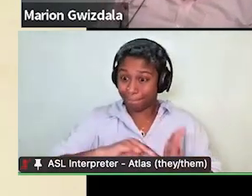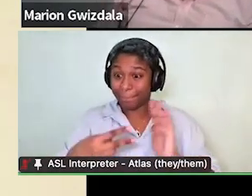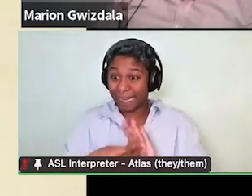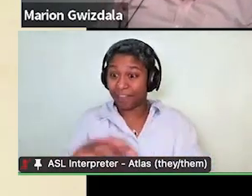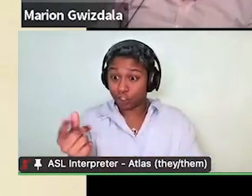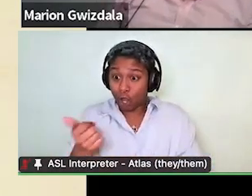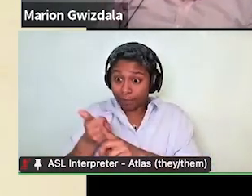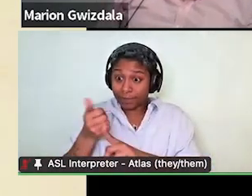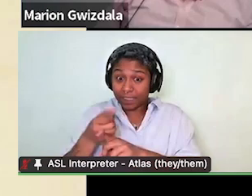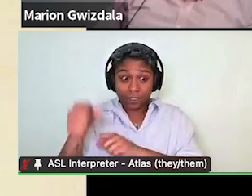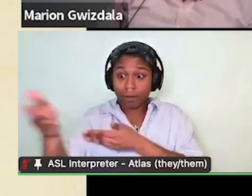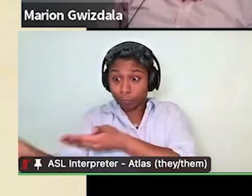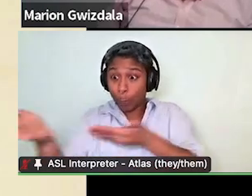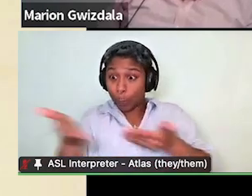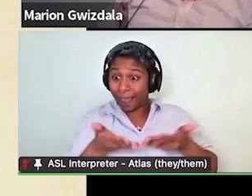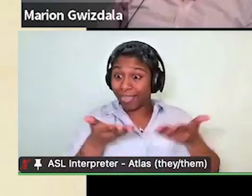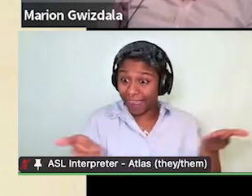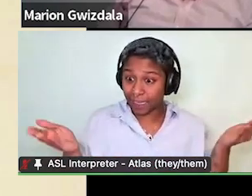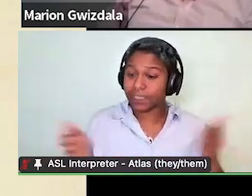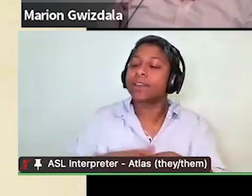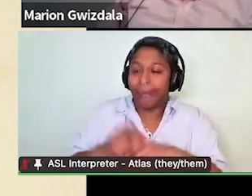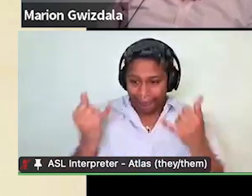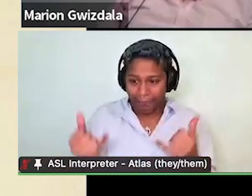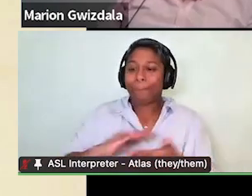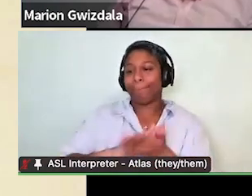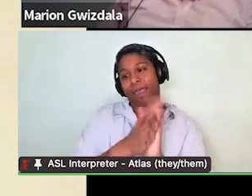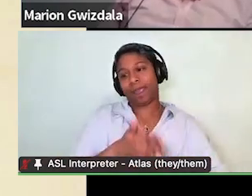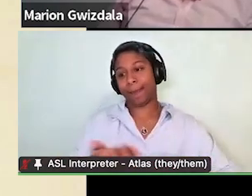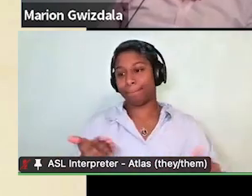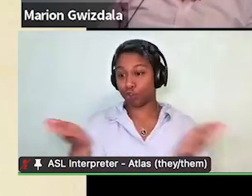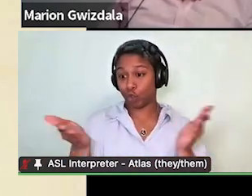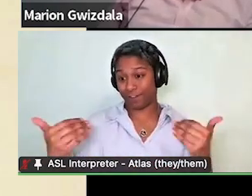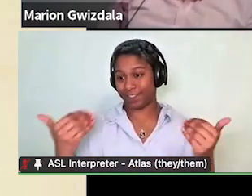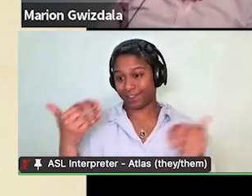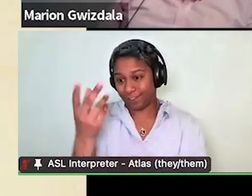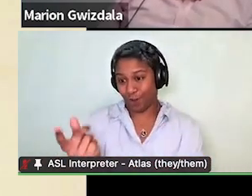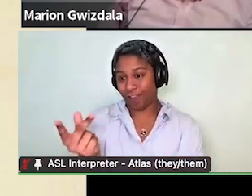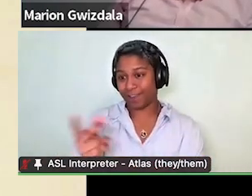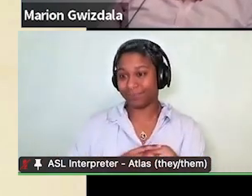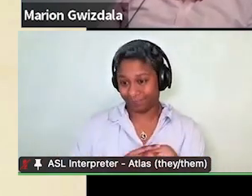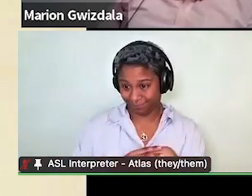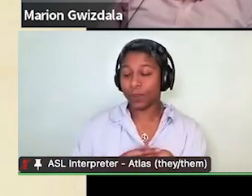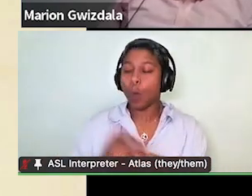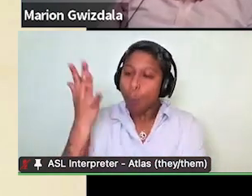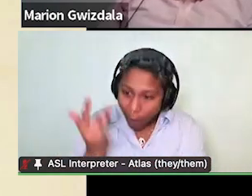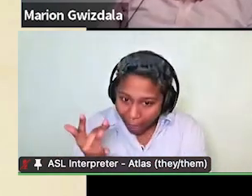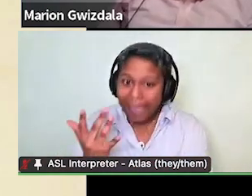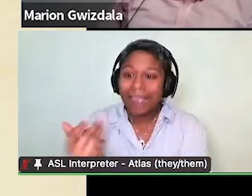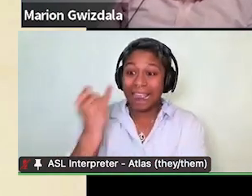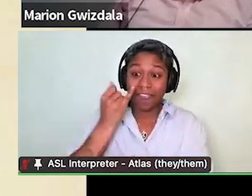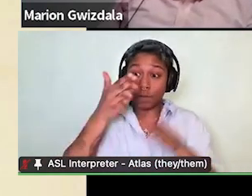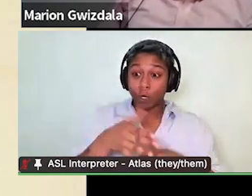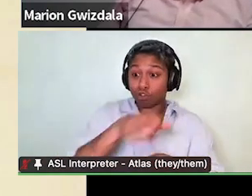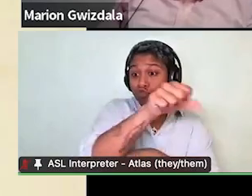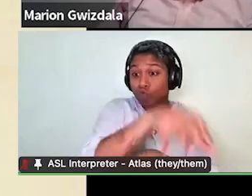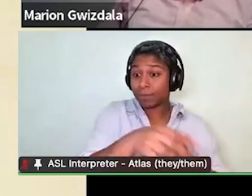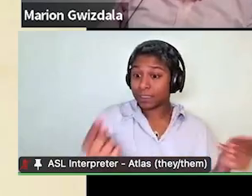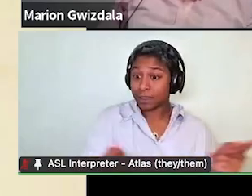retrieving dropped items that the individual needs as a result of their disability.